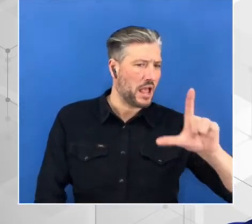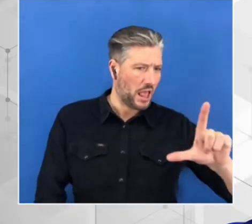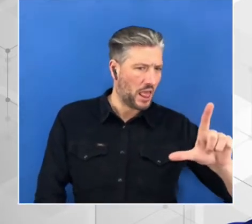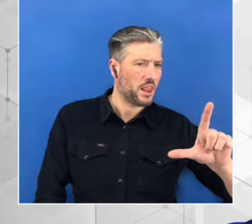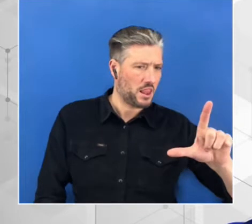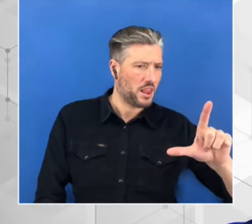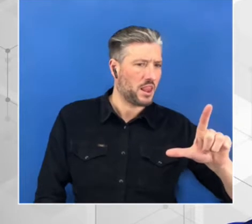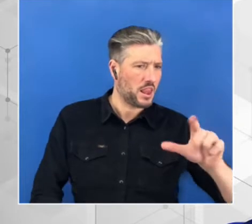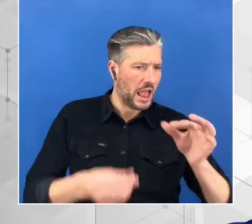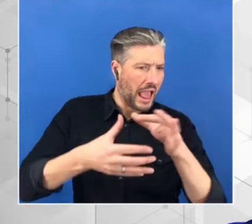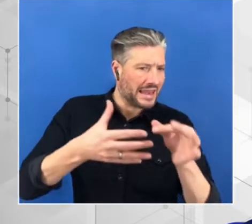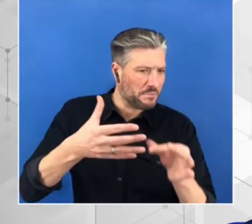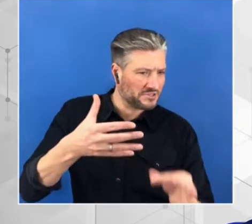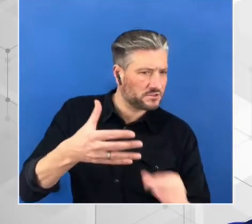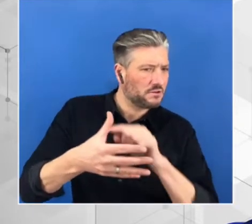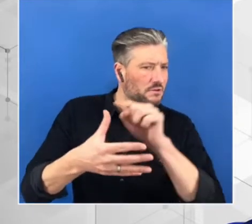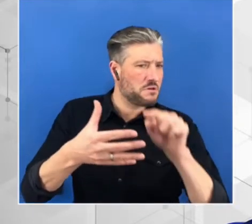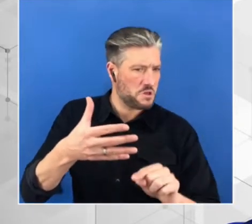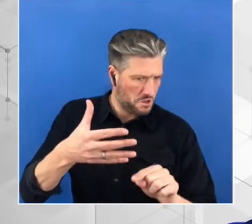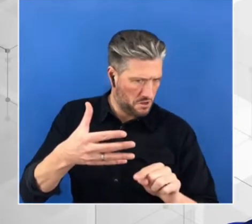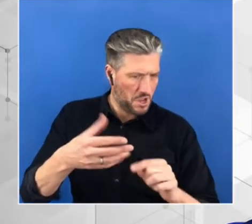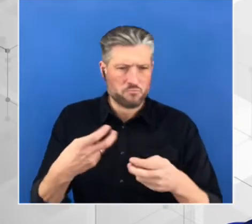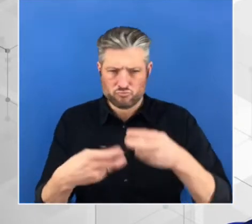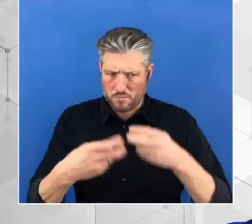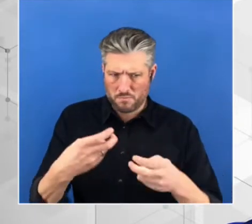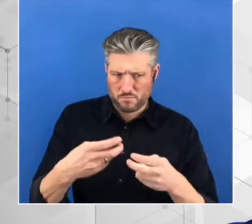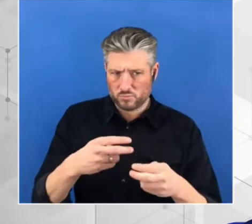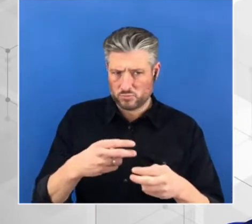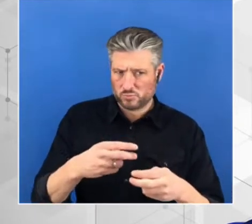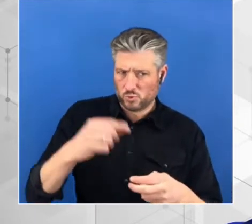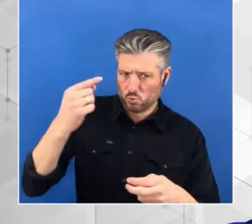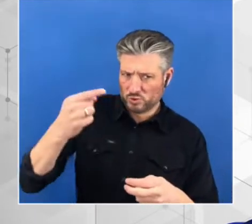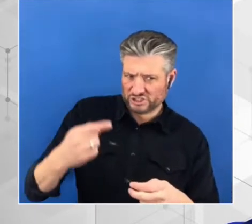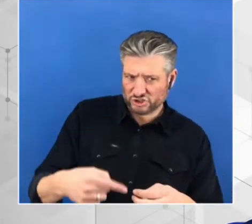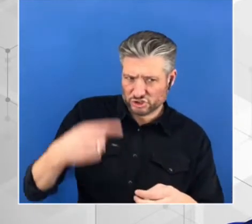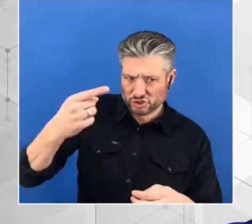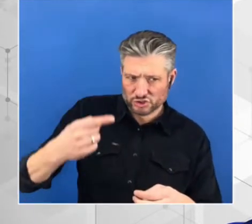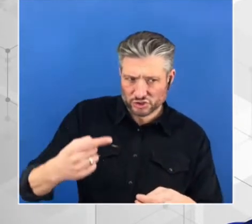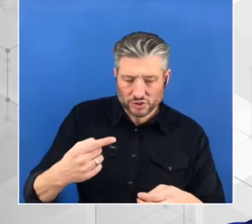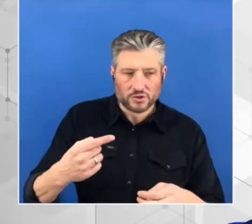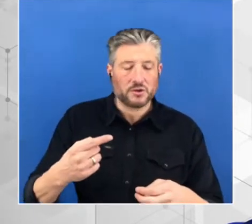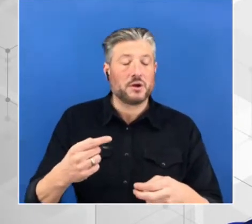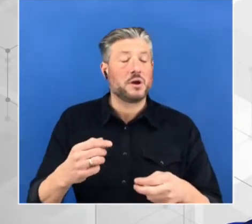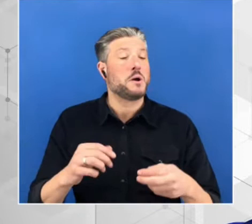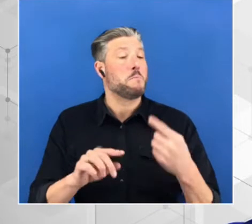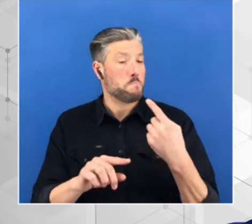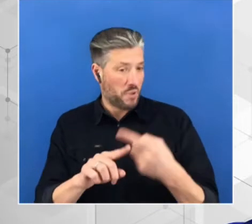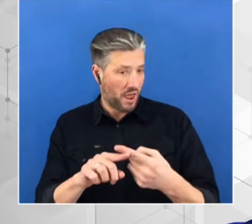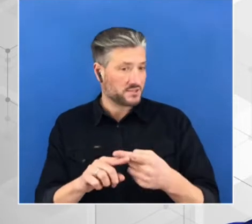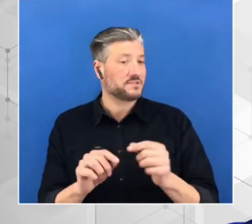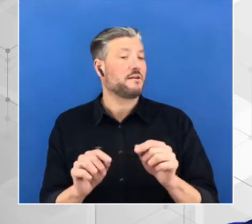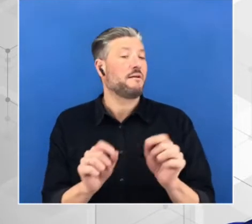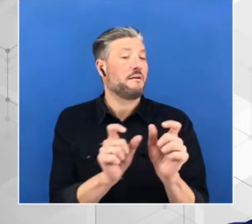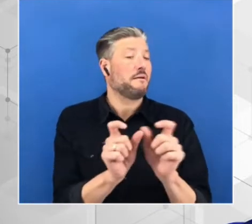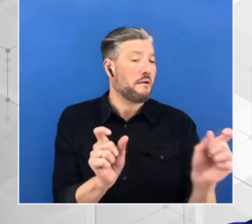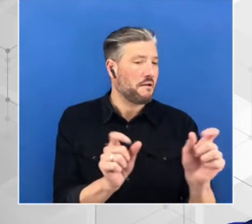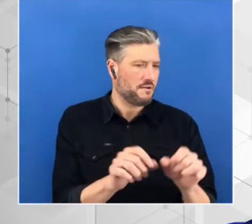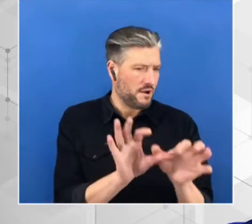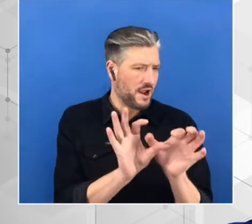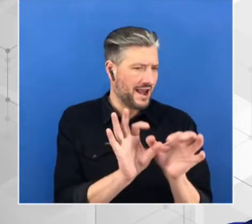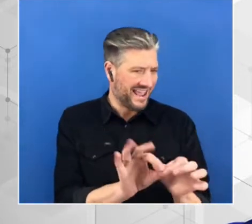DQ University, which is the official documentation from DQ, and you can learn more about the issue and how to solve